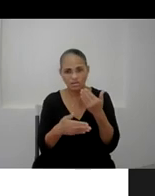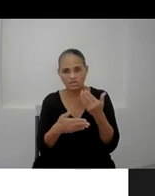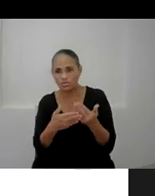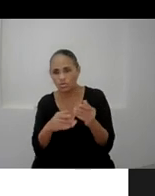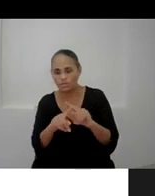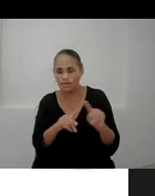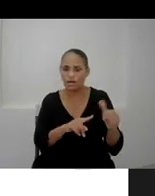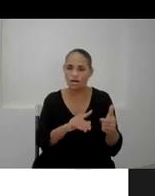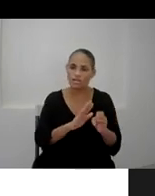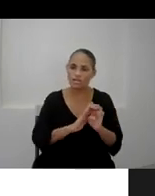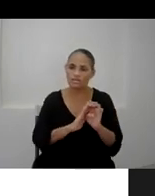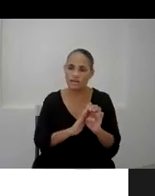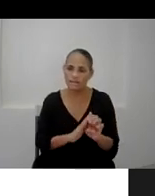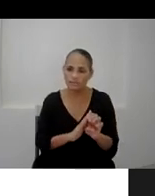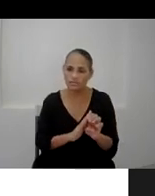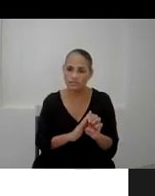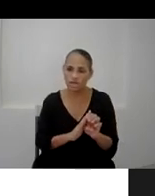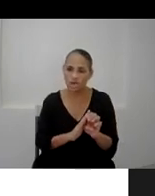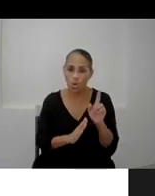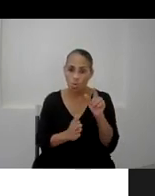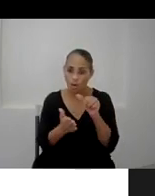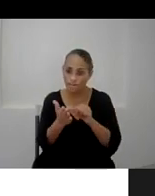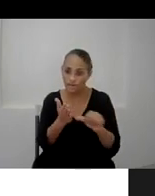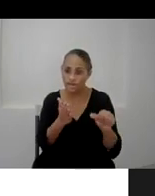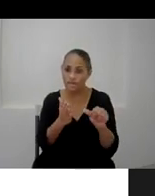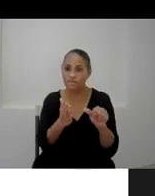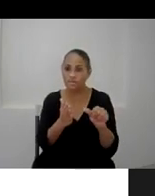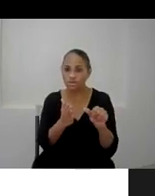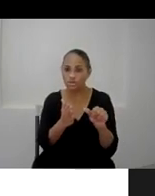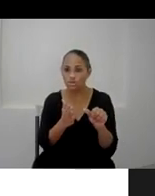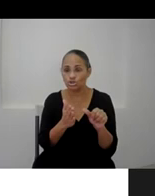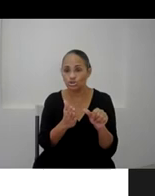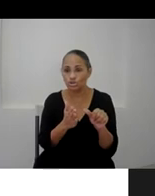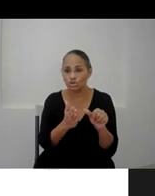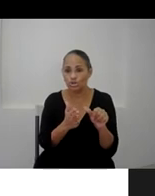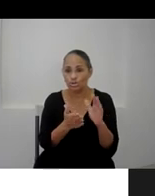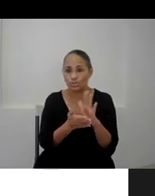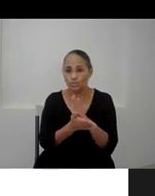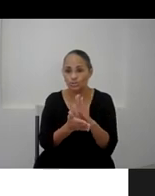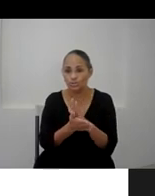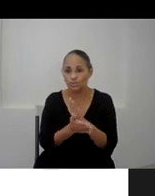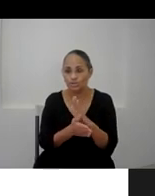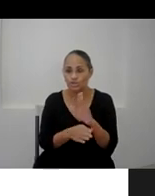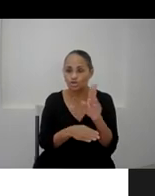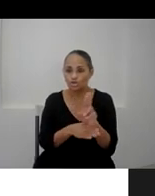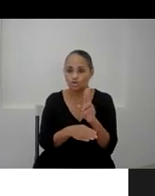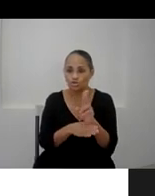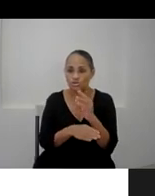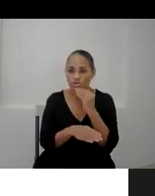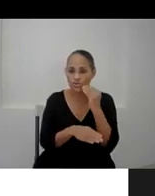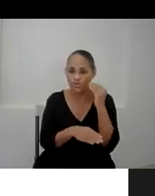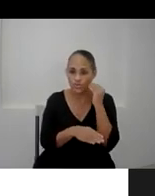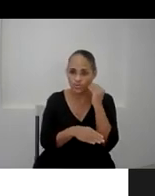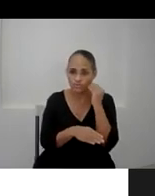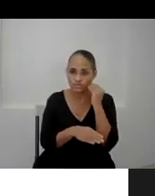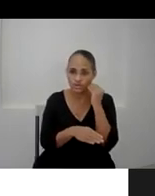examples, a one-page profile that is sometimes used in home settings where